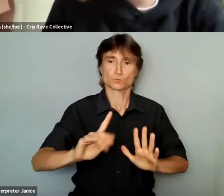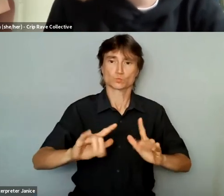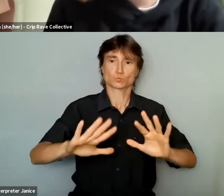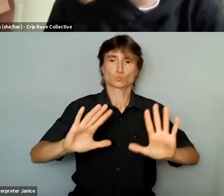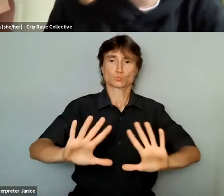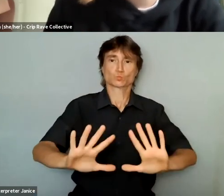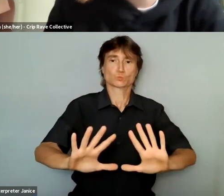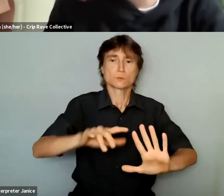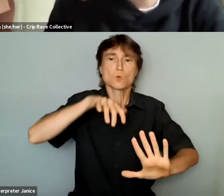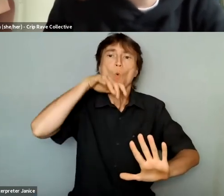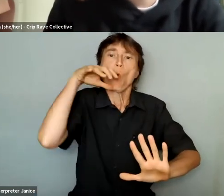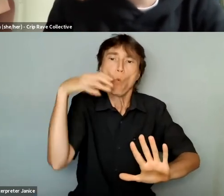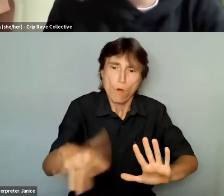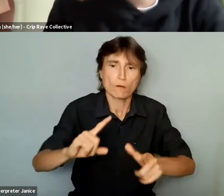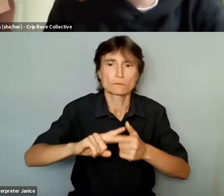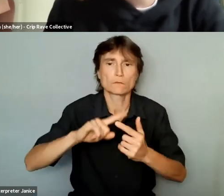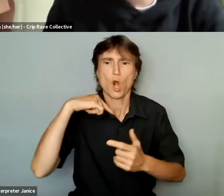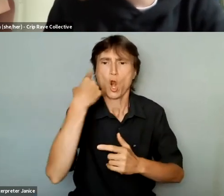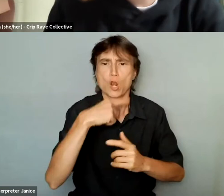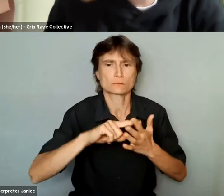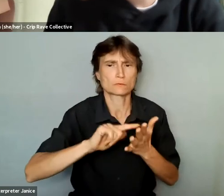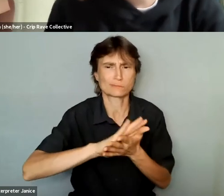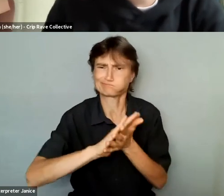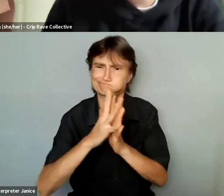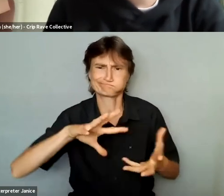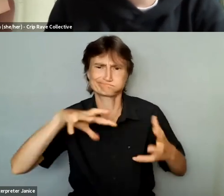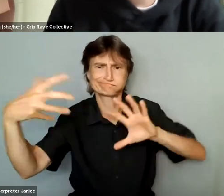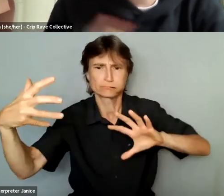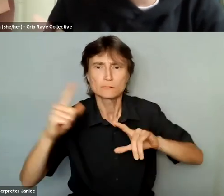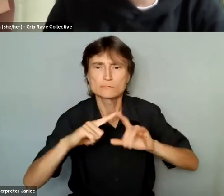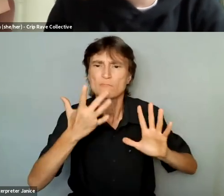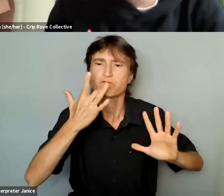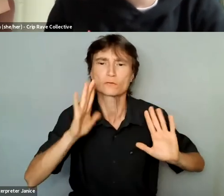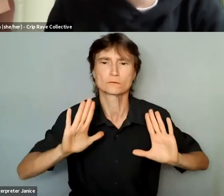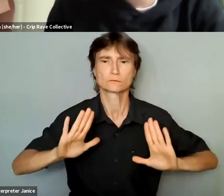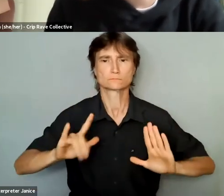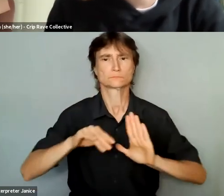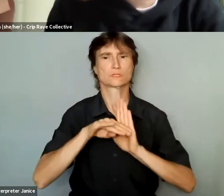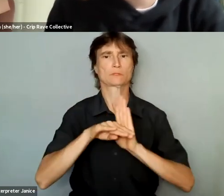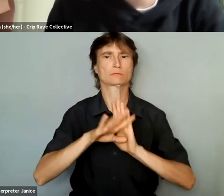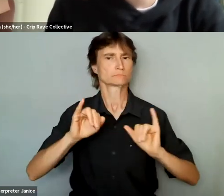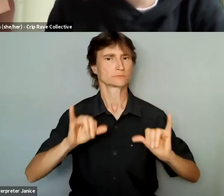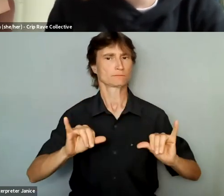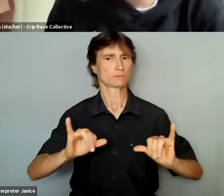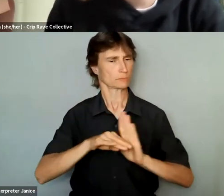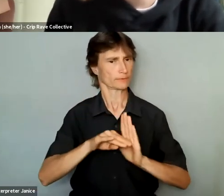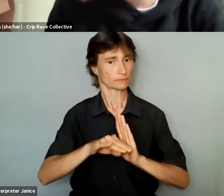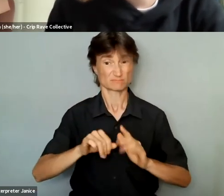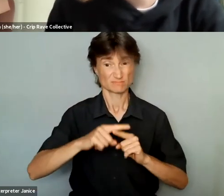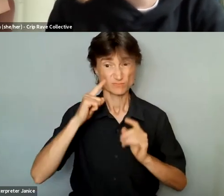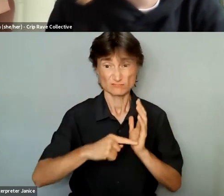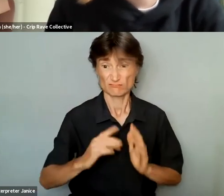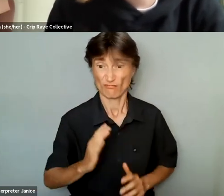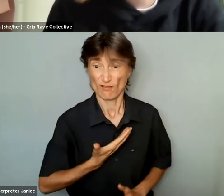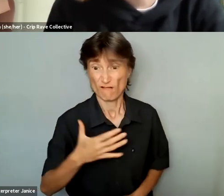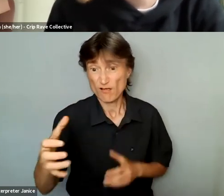like change people's perception around that. And more importantly, like in our hiring, like we only hire disabled folks